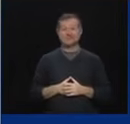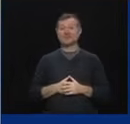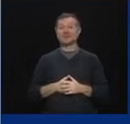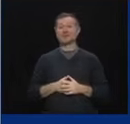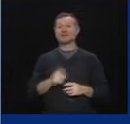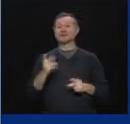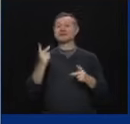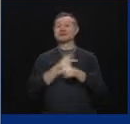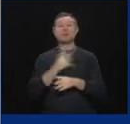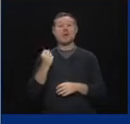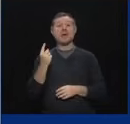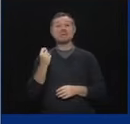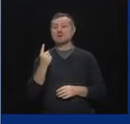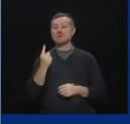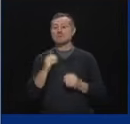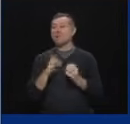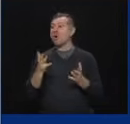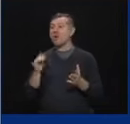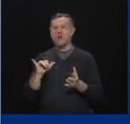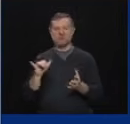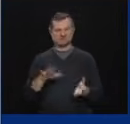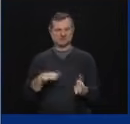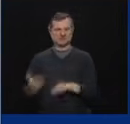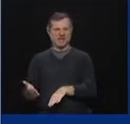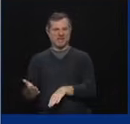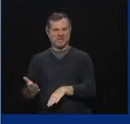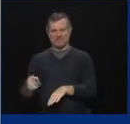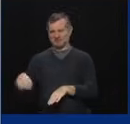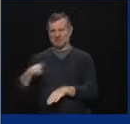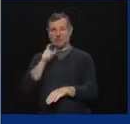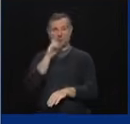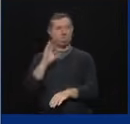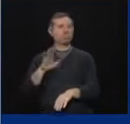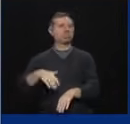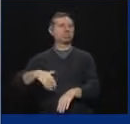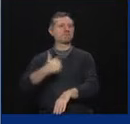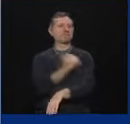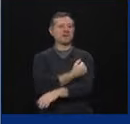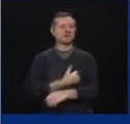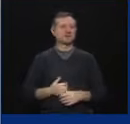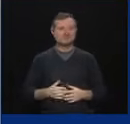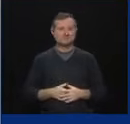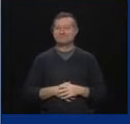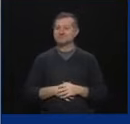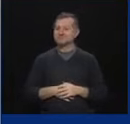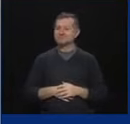more likely to die. I'm not sure who wants to play with that Russian roulette. I don't know why anyone,